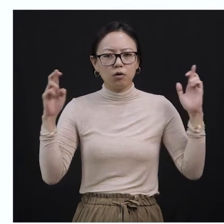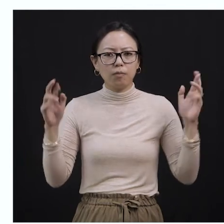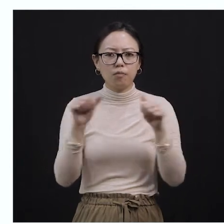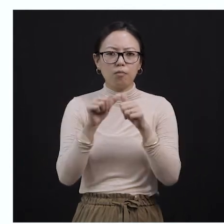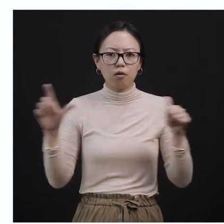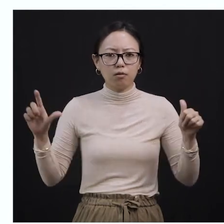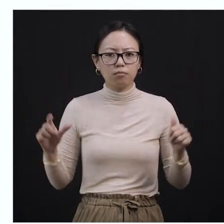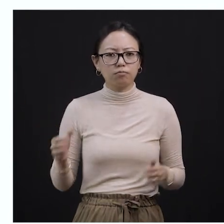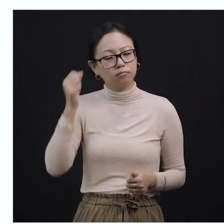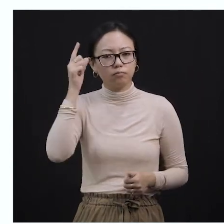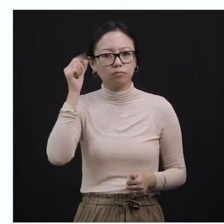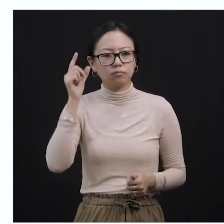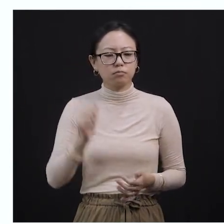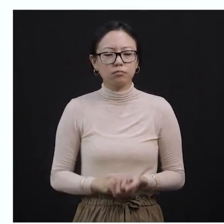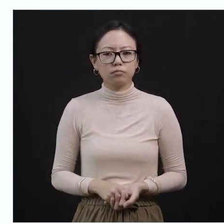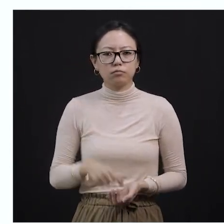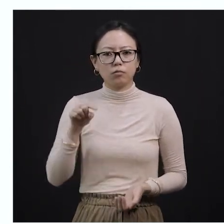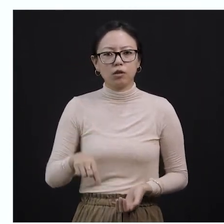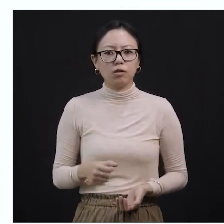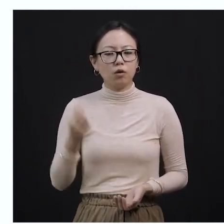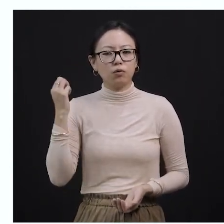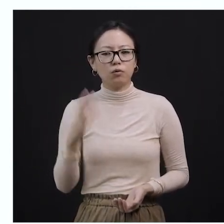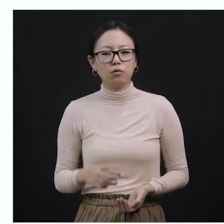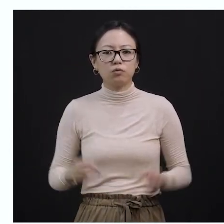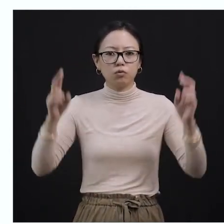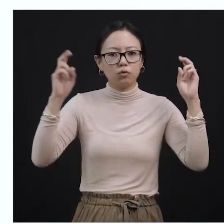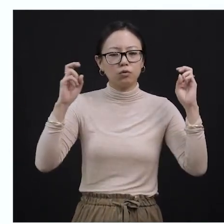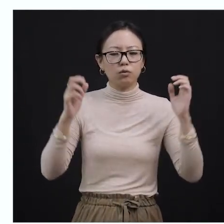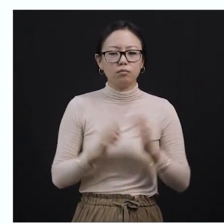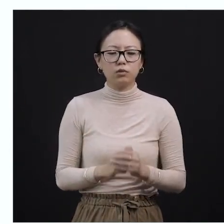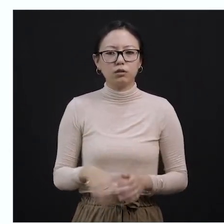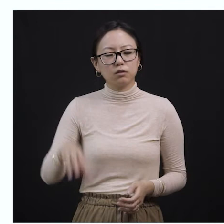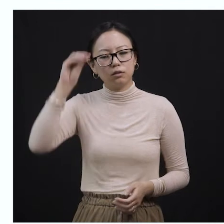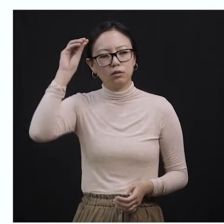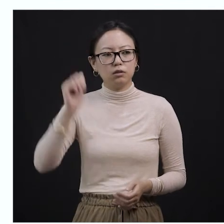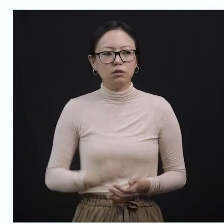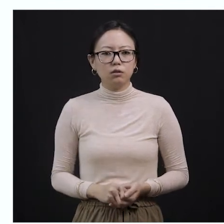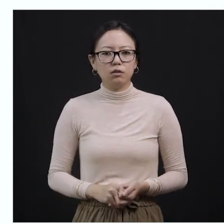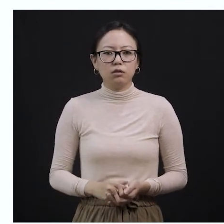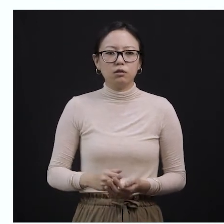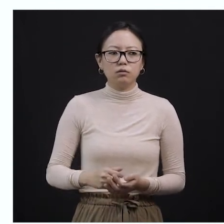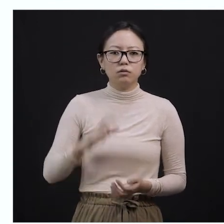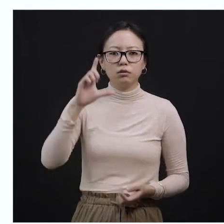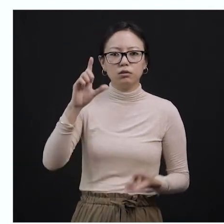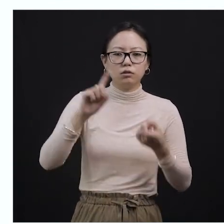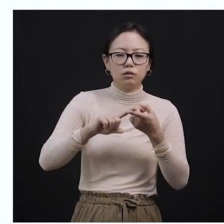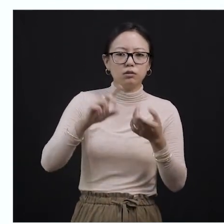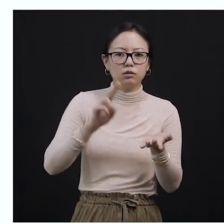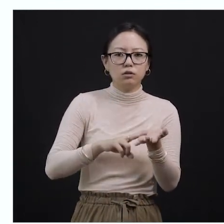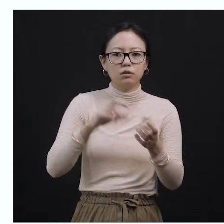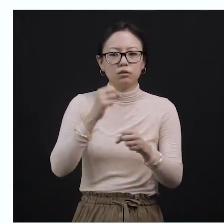Now let's move on to a new topic, length. Length is used to measure